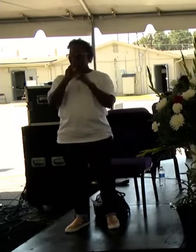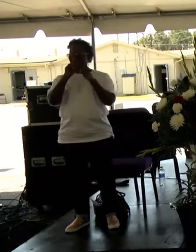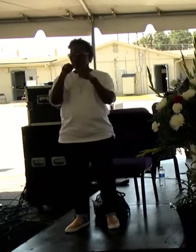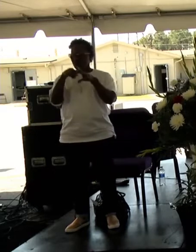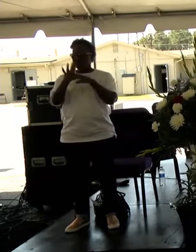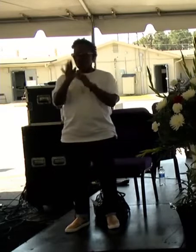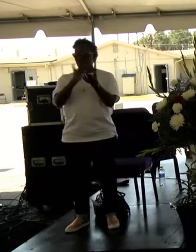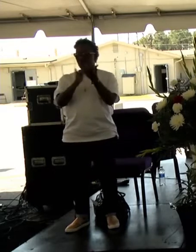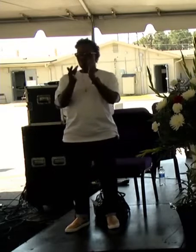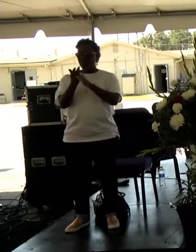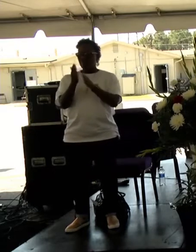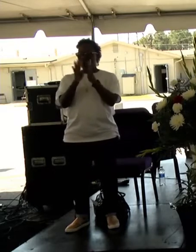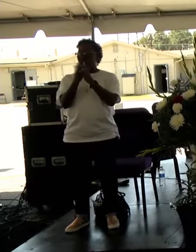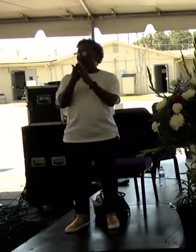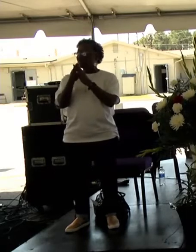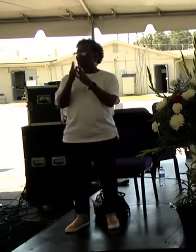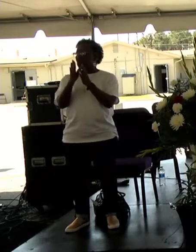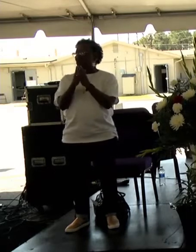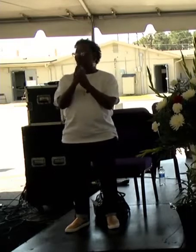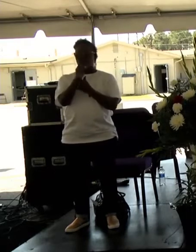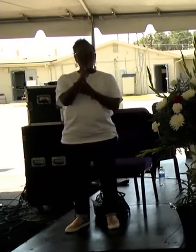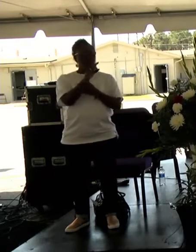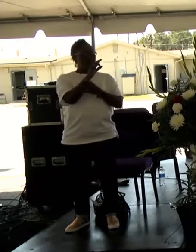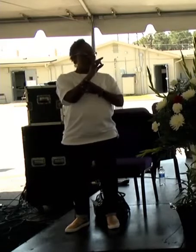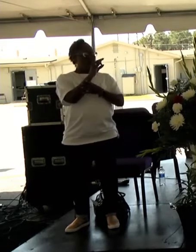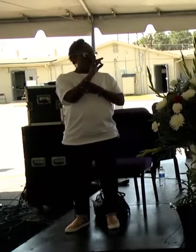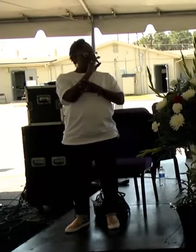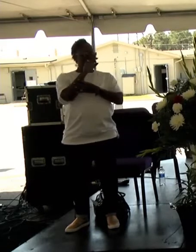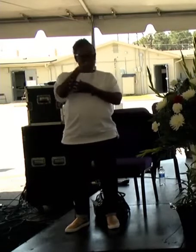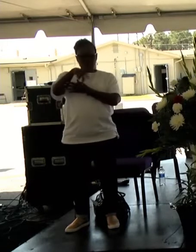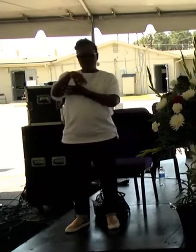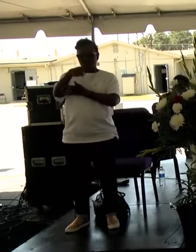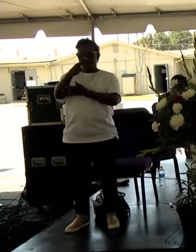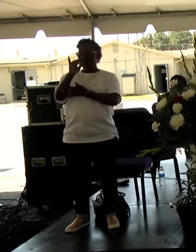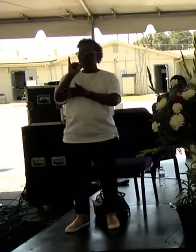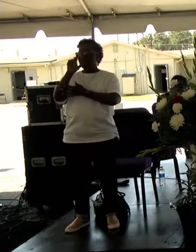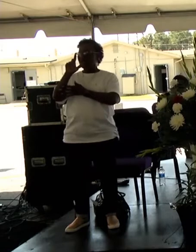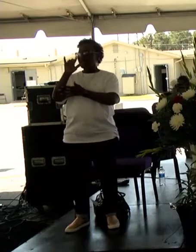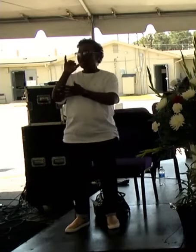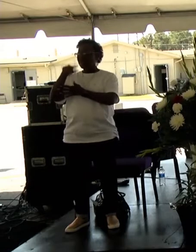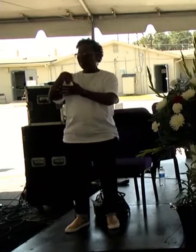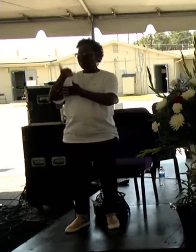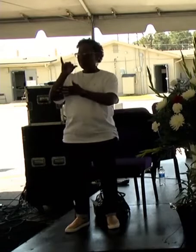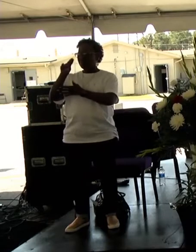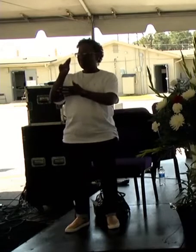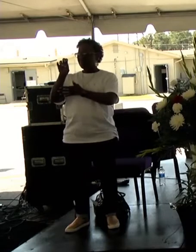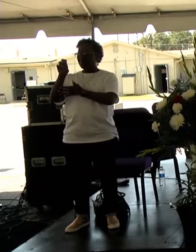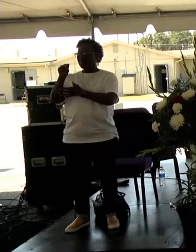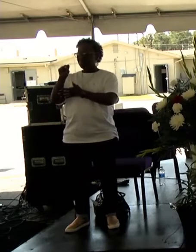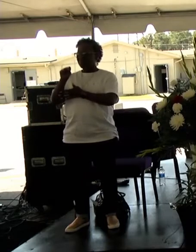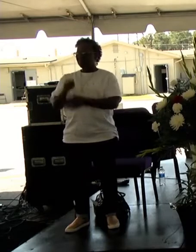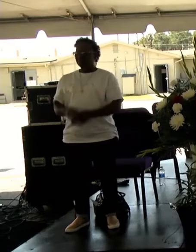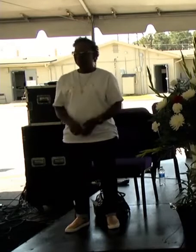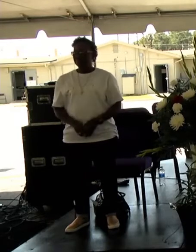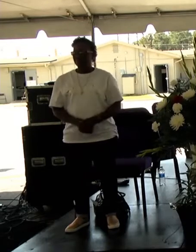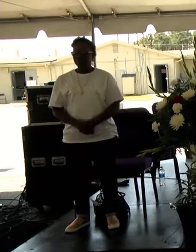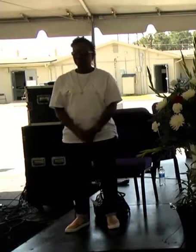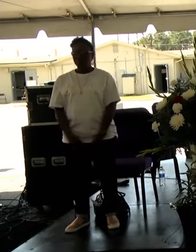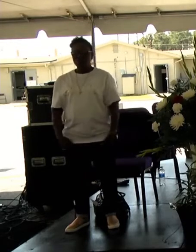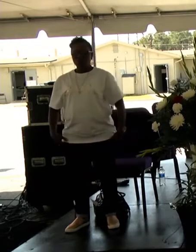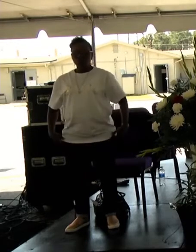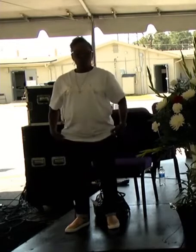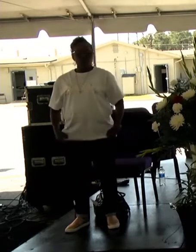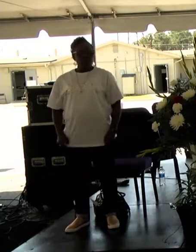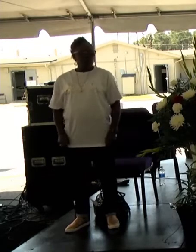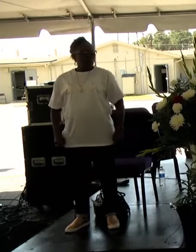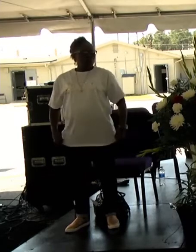Turn your Bibles to the book of Philippians. The book of Philippians. The book of